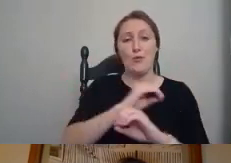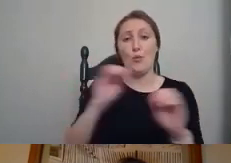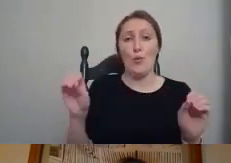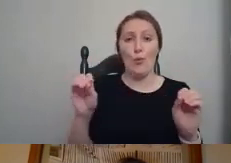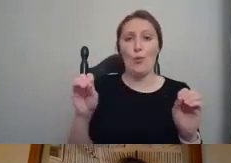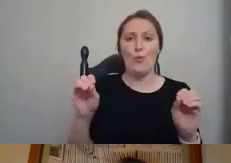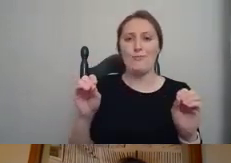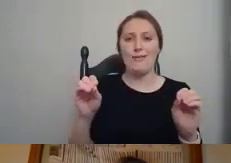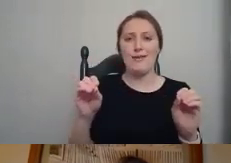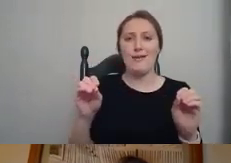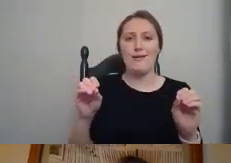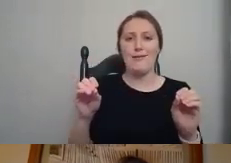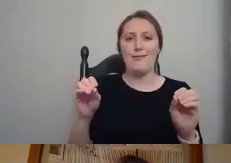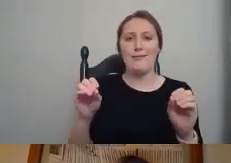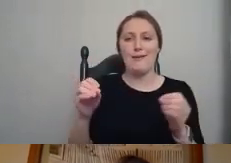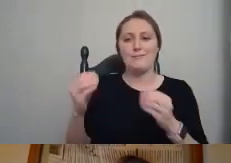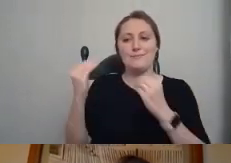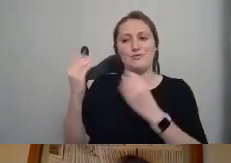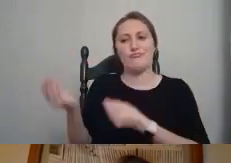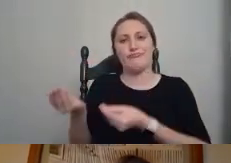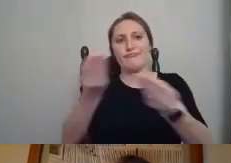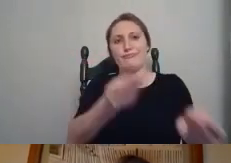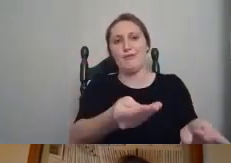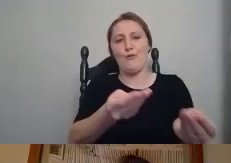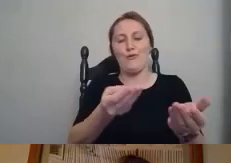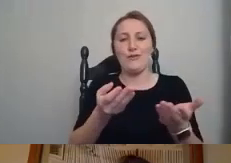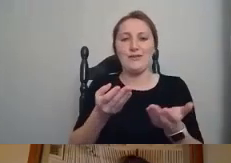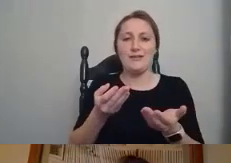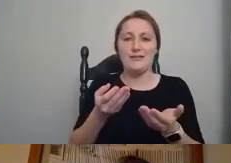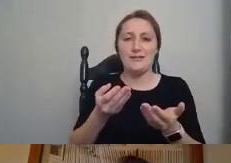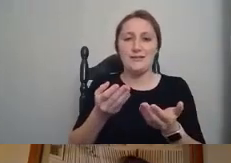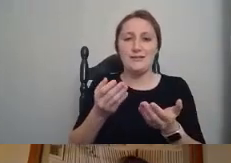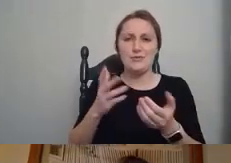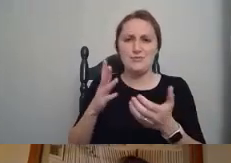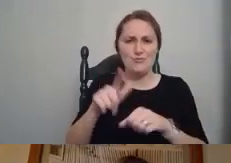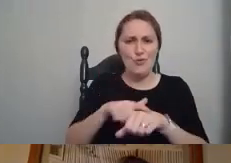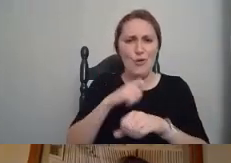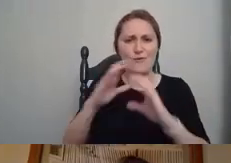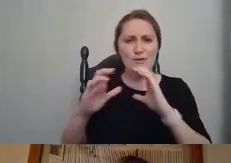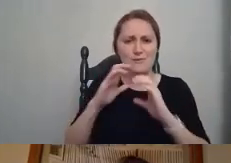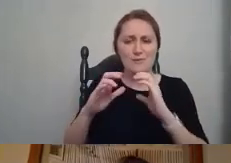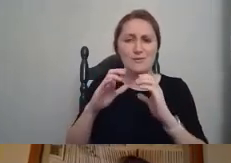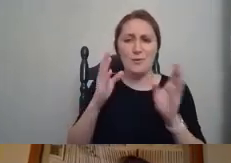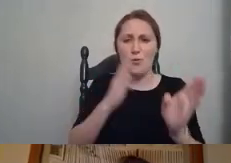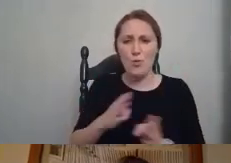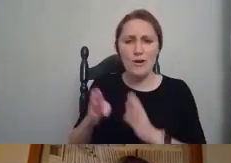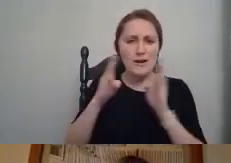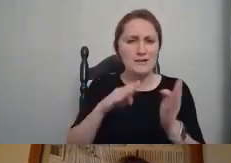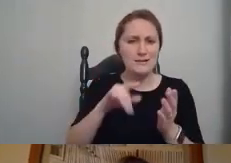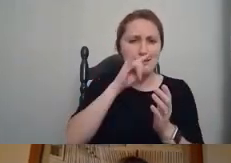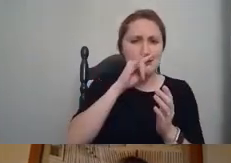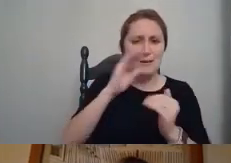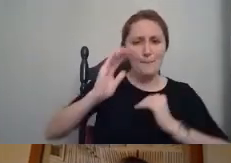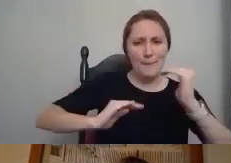handoff. Like, there were lengthy conversations at both schools about, organizing our kids into balanced